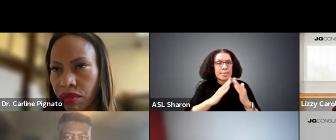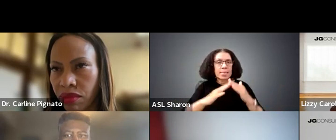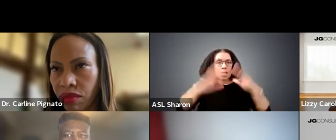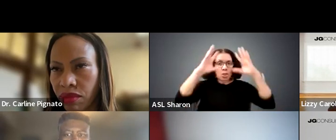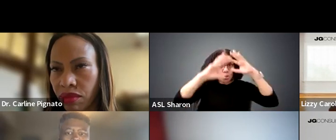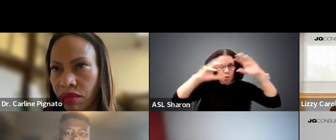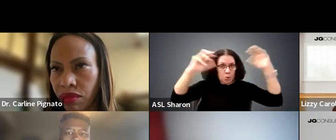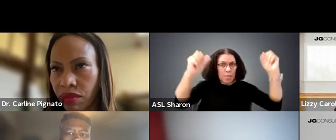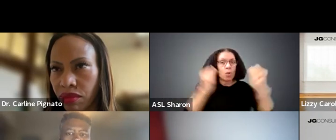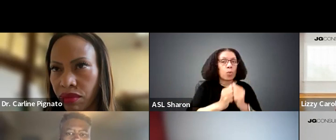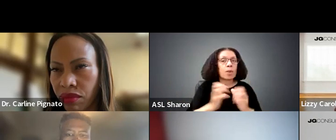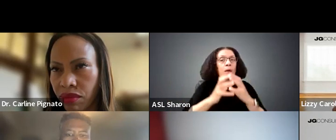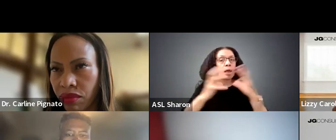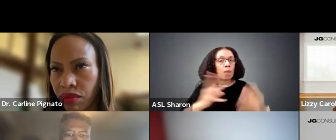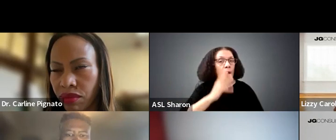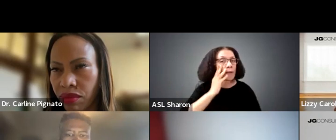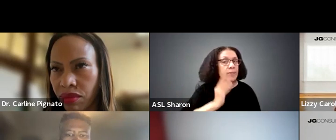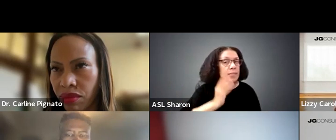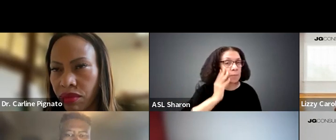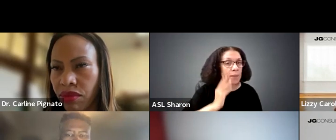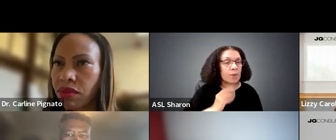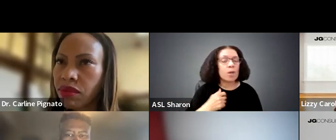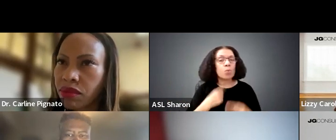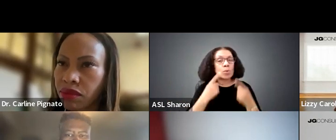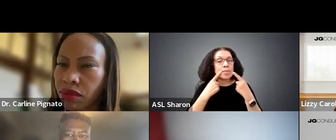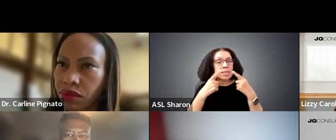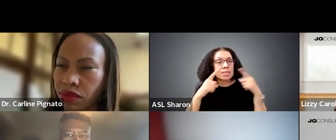experienced superintendents with successful track